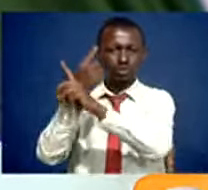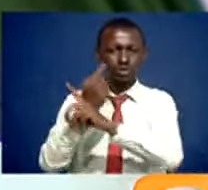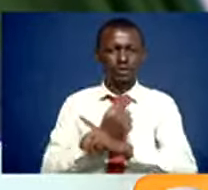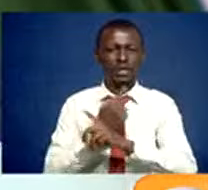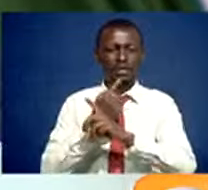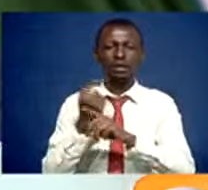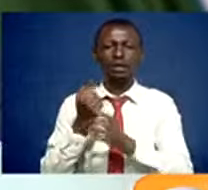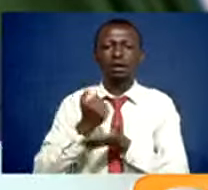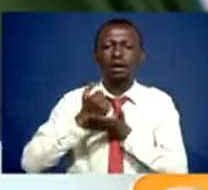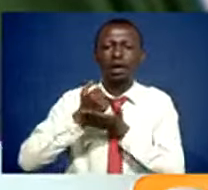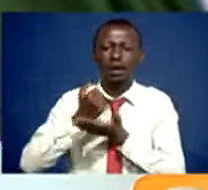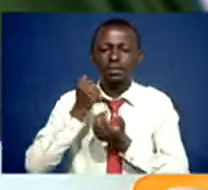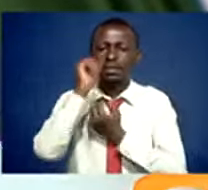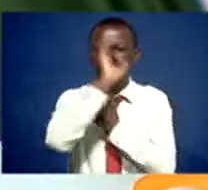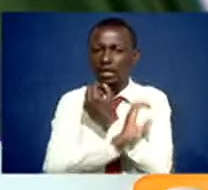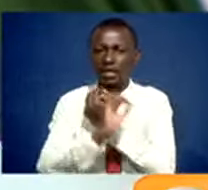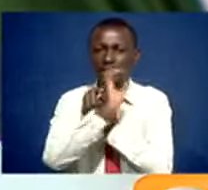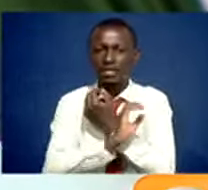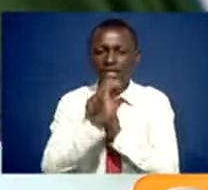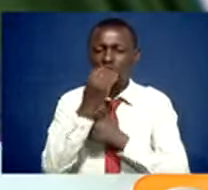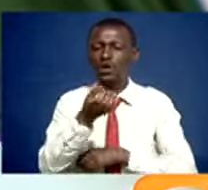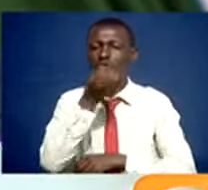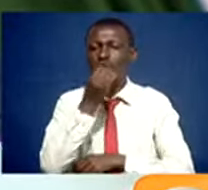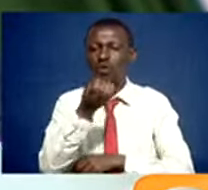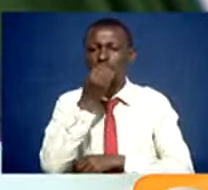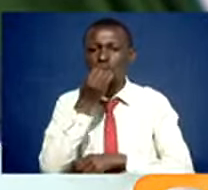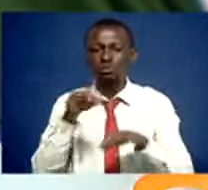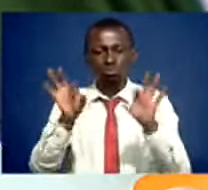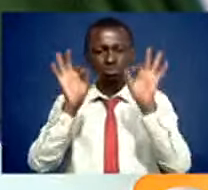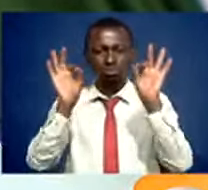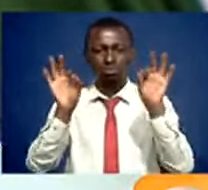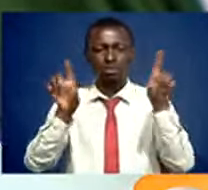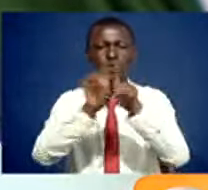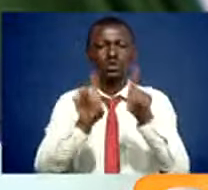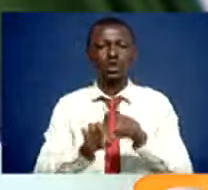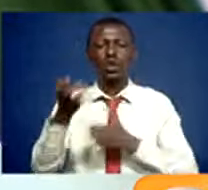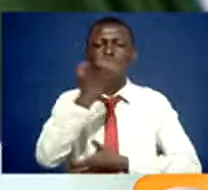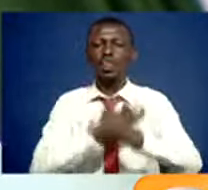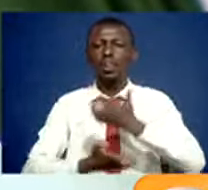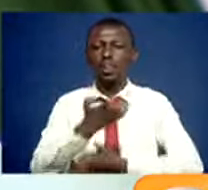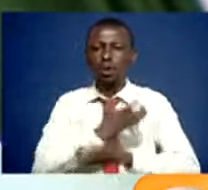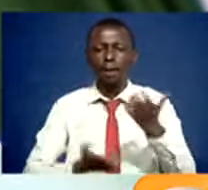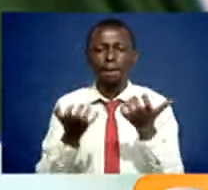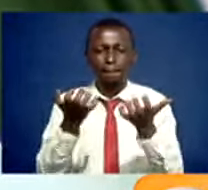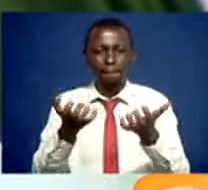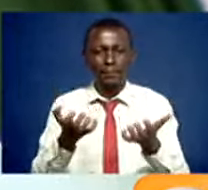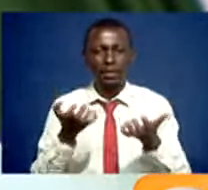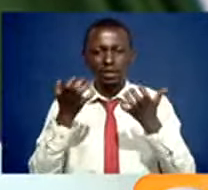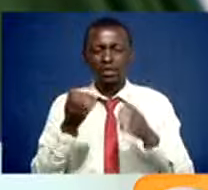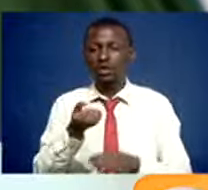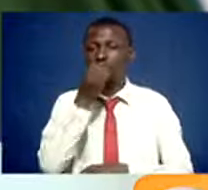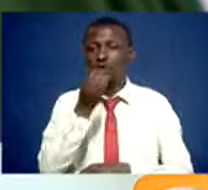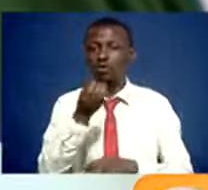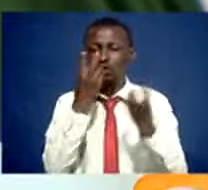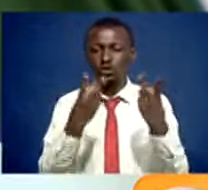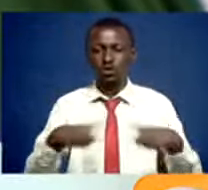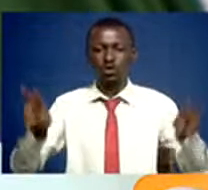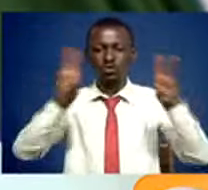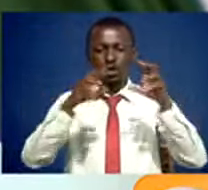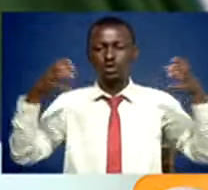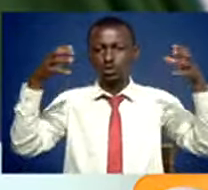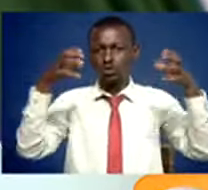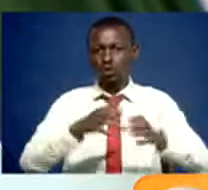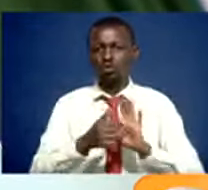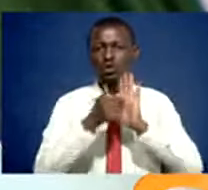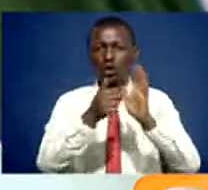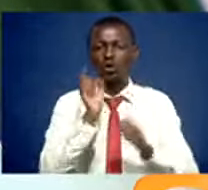towards the country's food, nutritional, and economic needs. The food value chain actors who